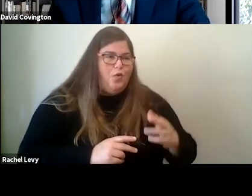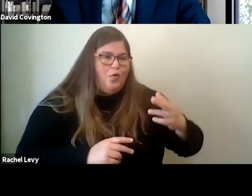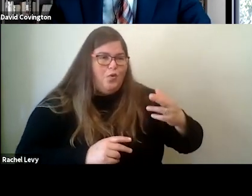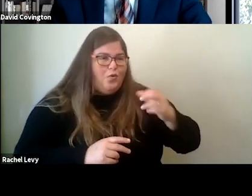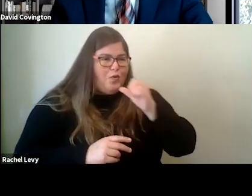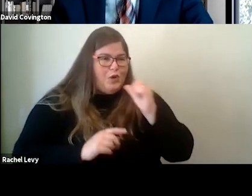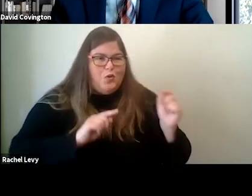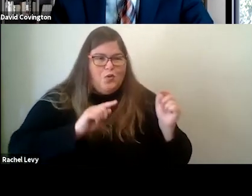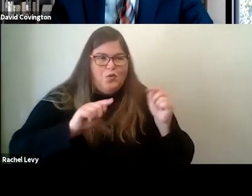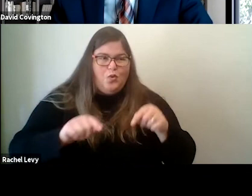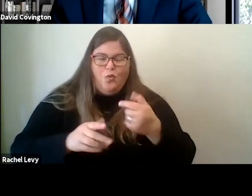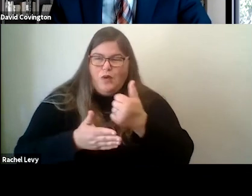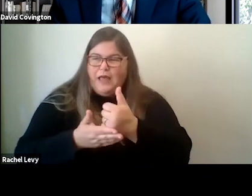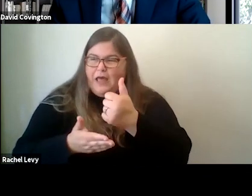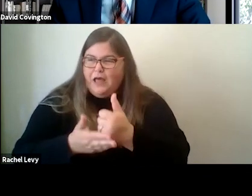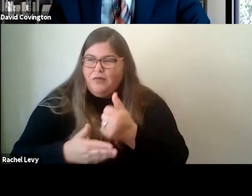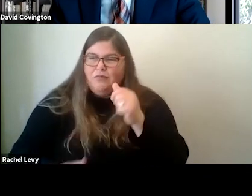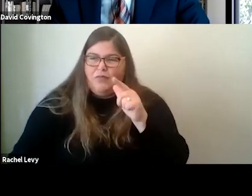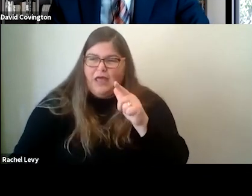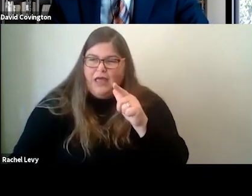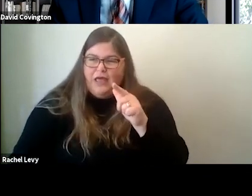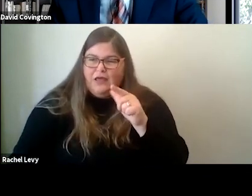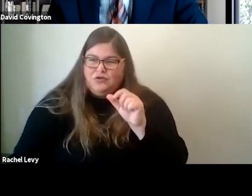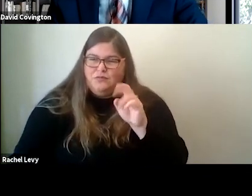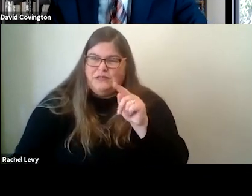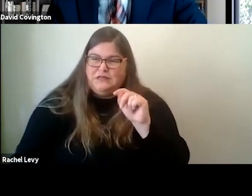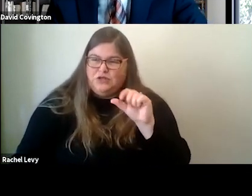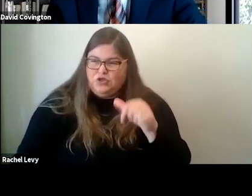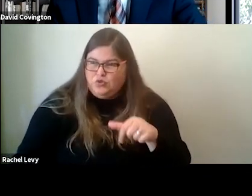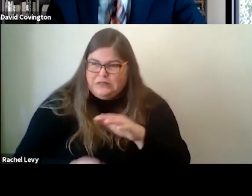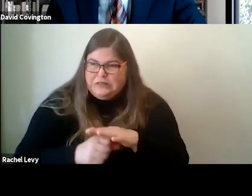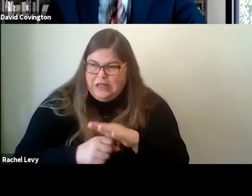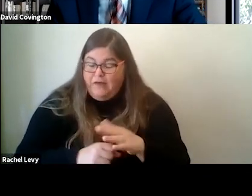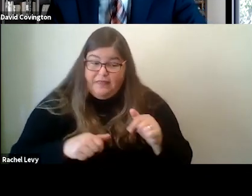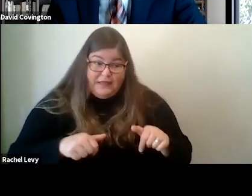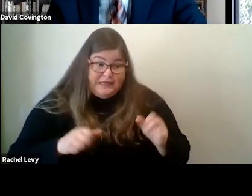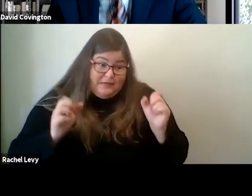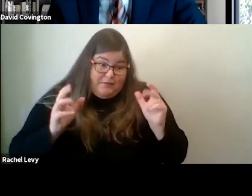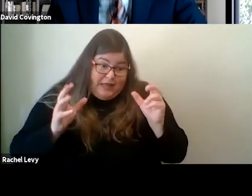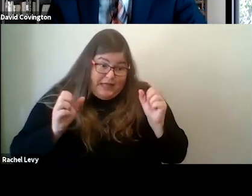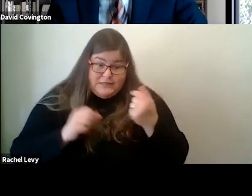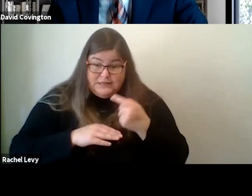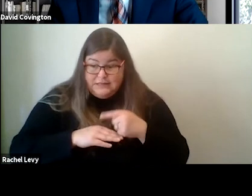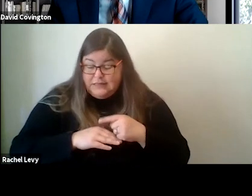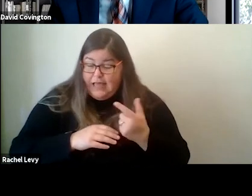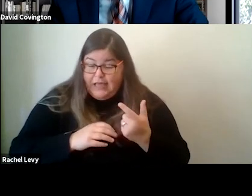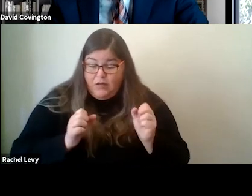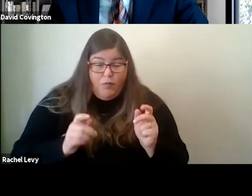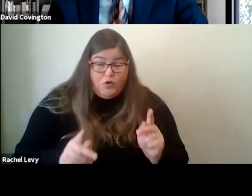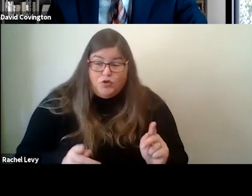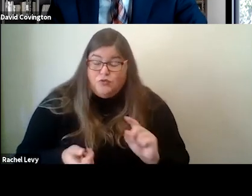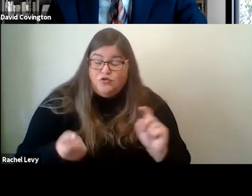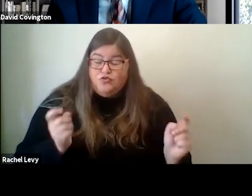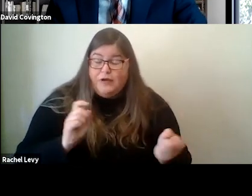crisis needs of LGBTQ. This is an amazing day and an opportunity to transform this